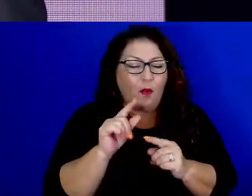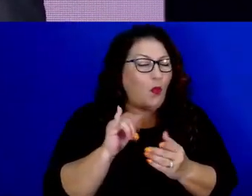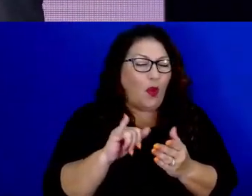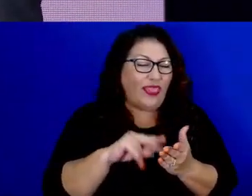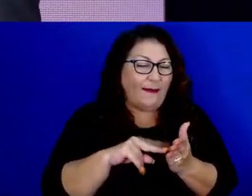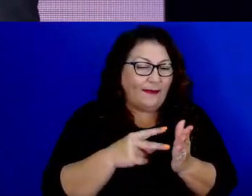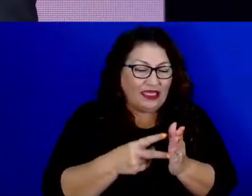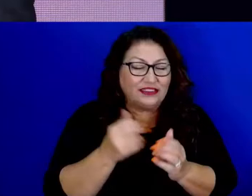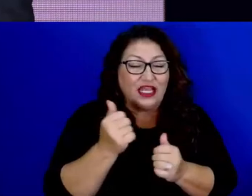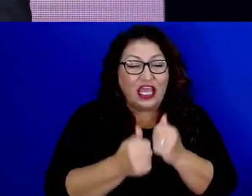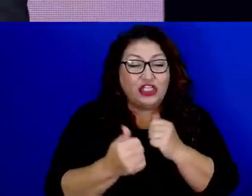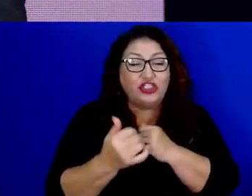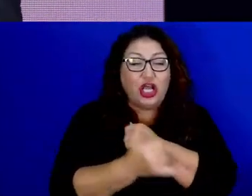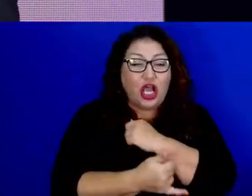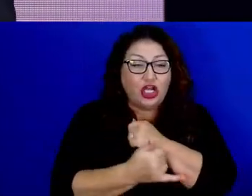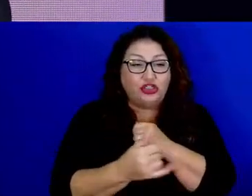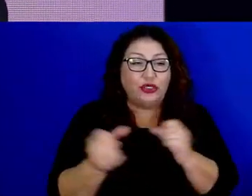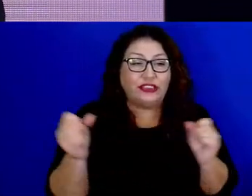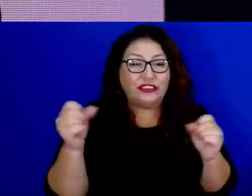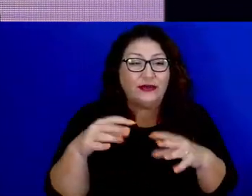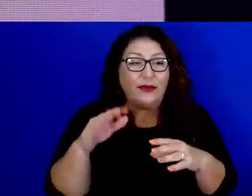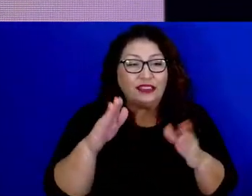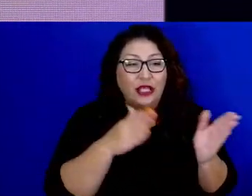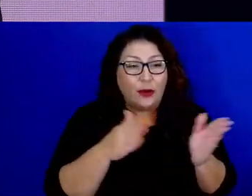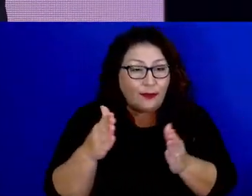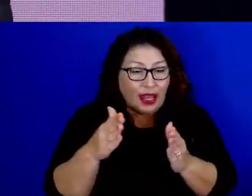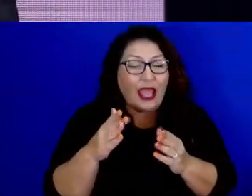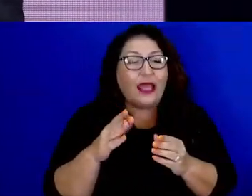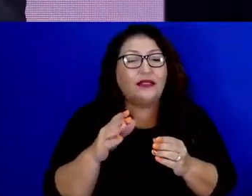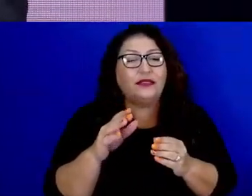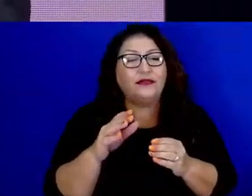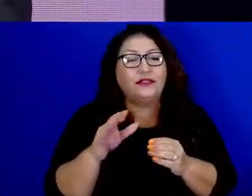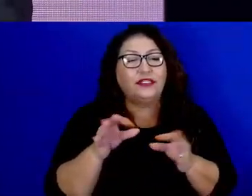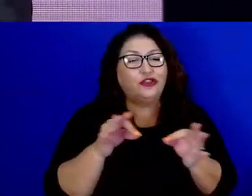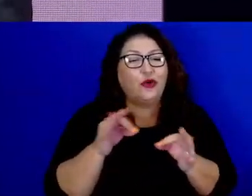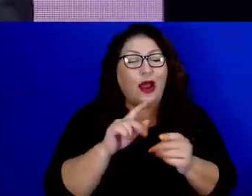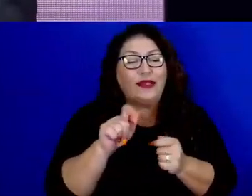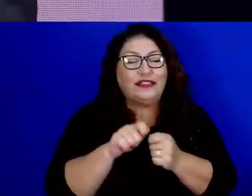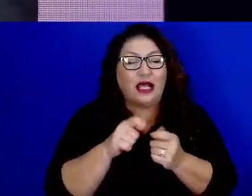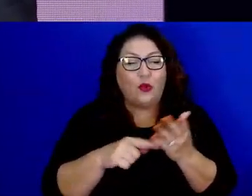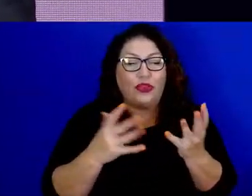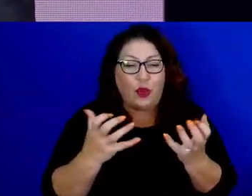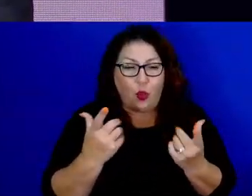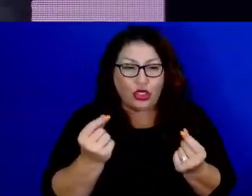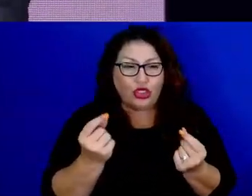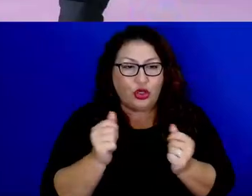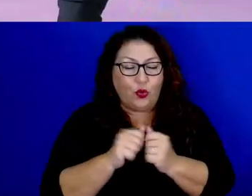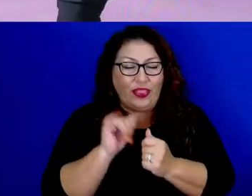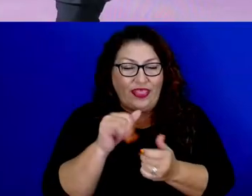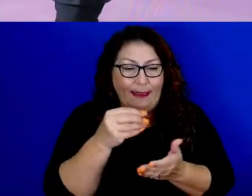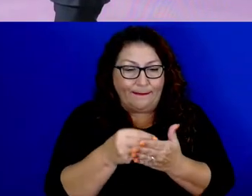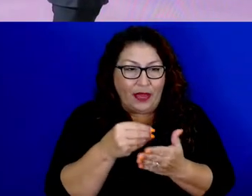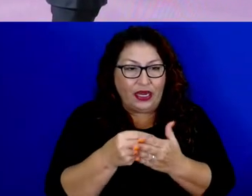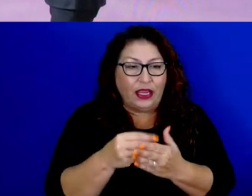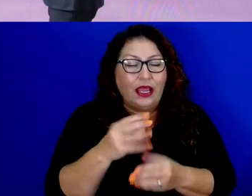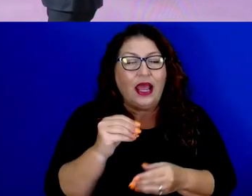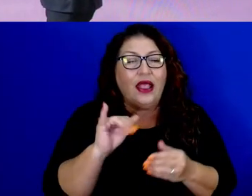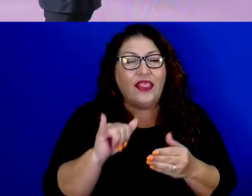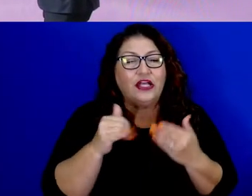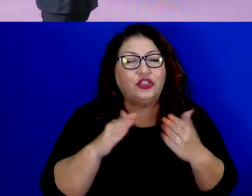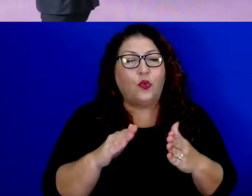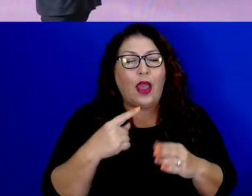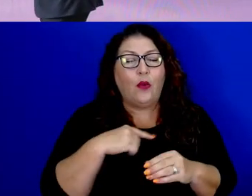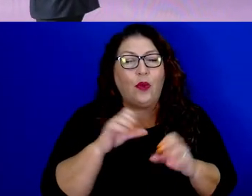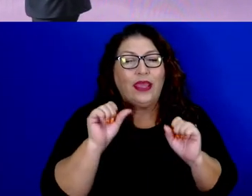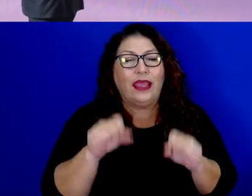their plan in order to describe exactly what they want to do with that money. And it's a way that we can